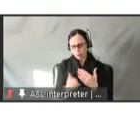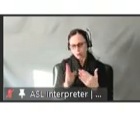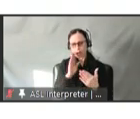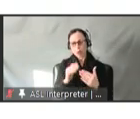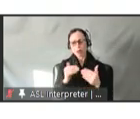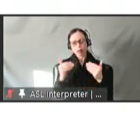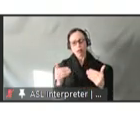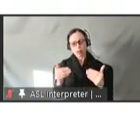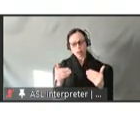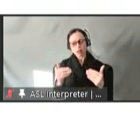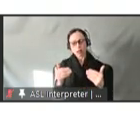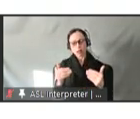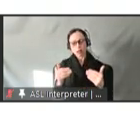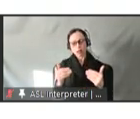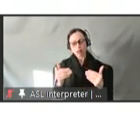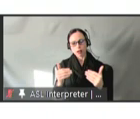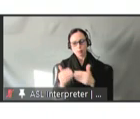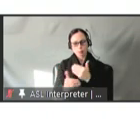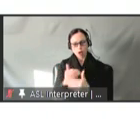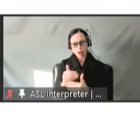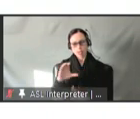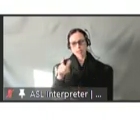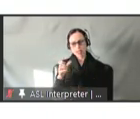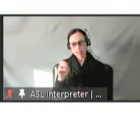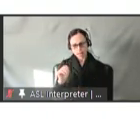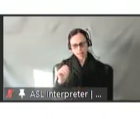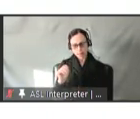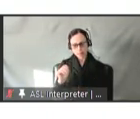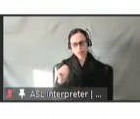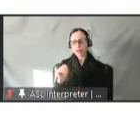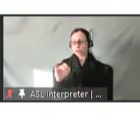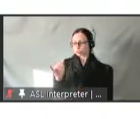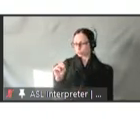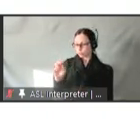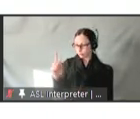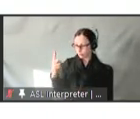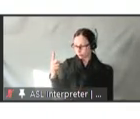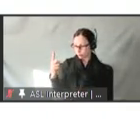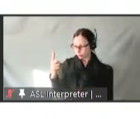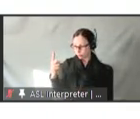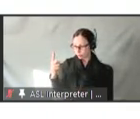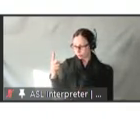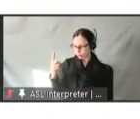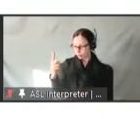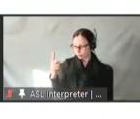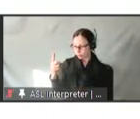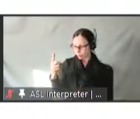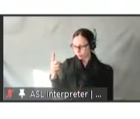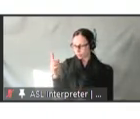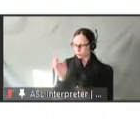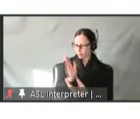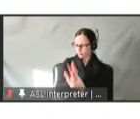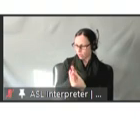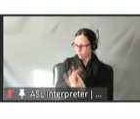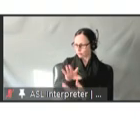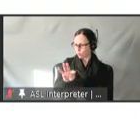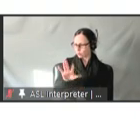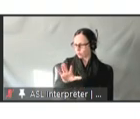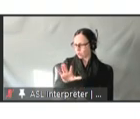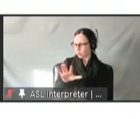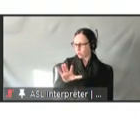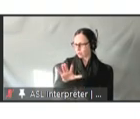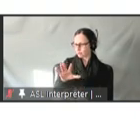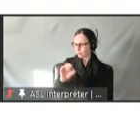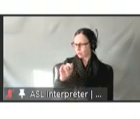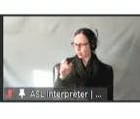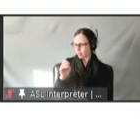number of claims. In fiscal year 2022, as of January 1, petitioners filed 245 claims with VICP,